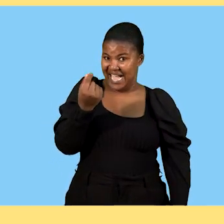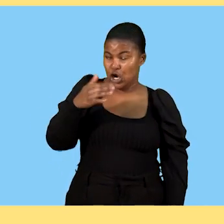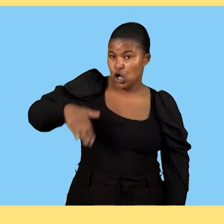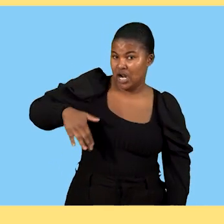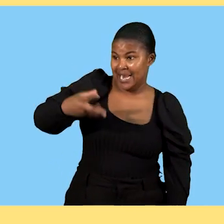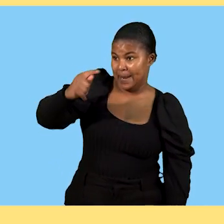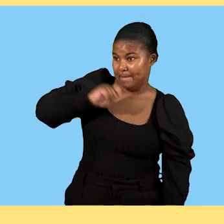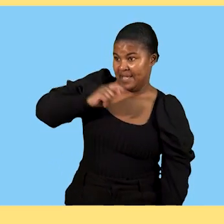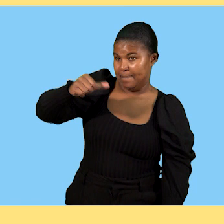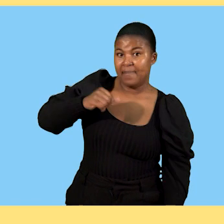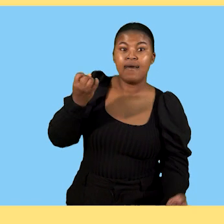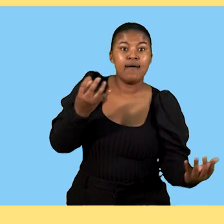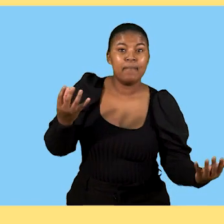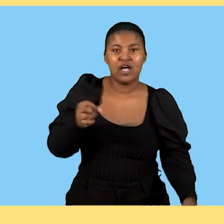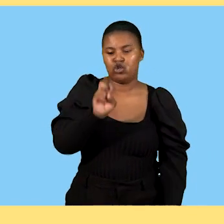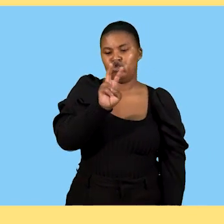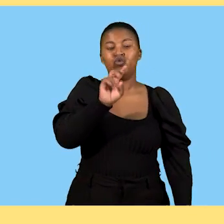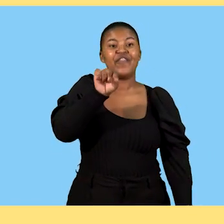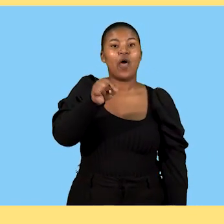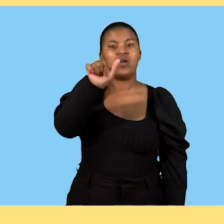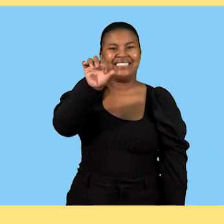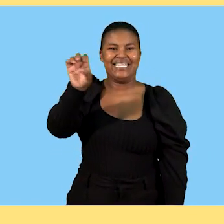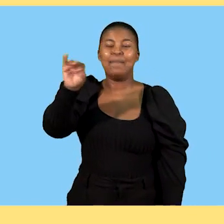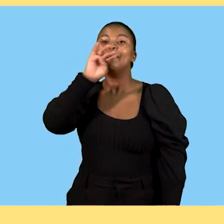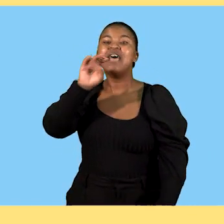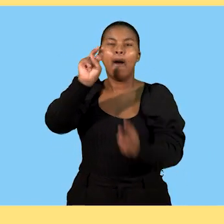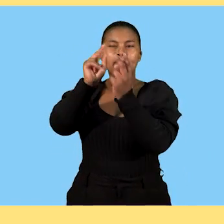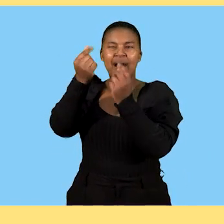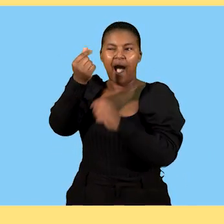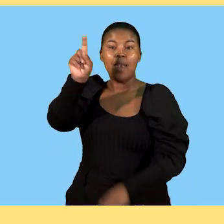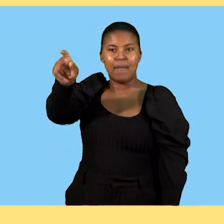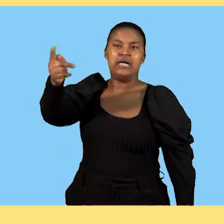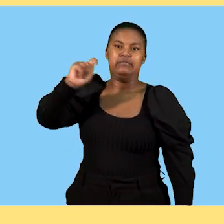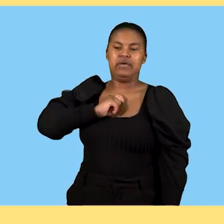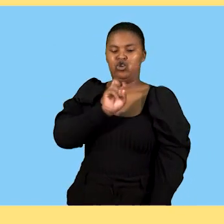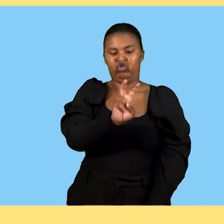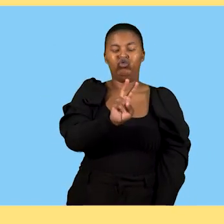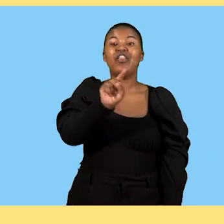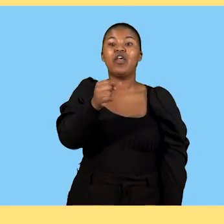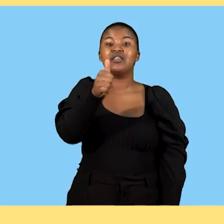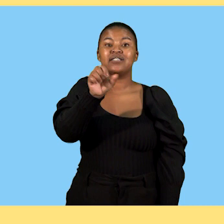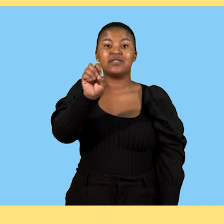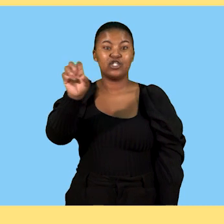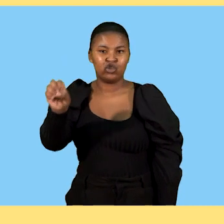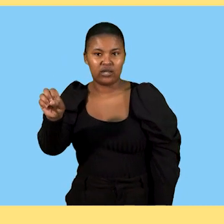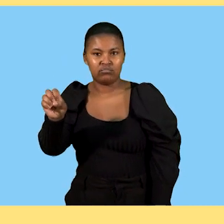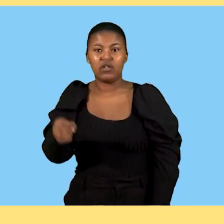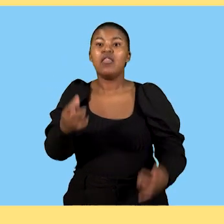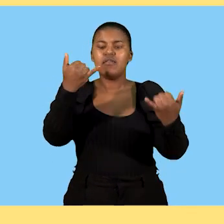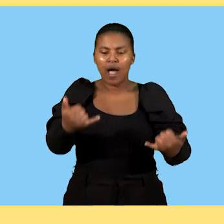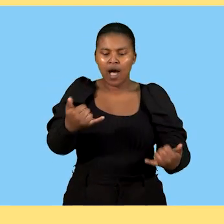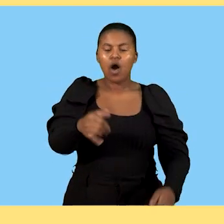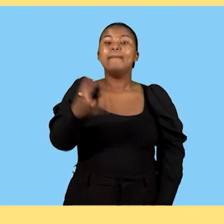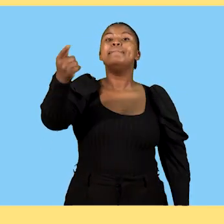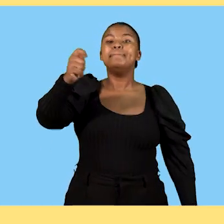was 2,600. So the full debt was 2,600. And they have paid